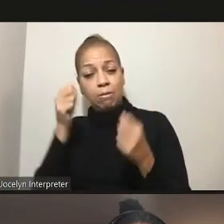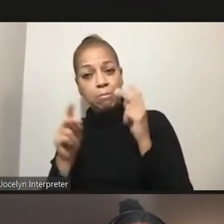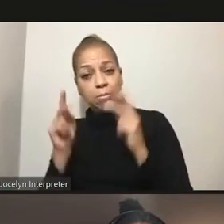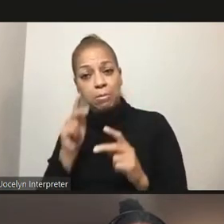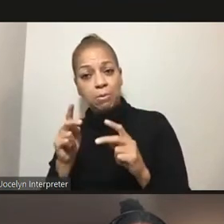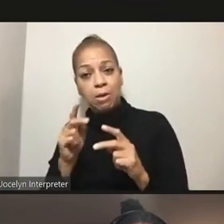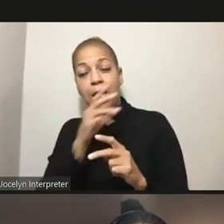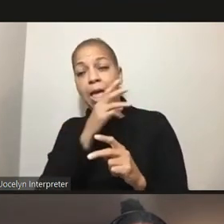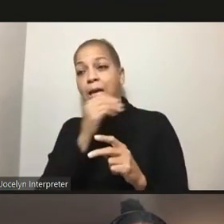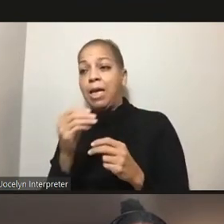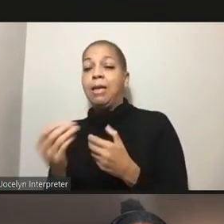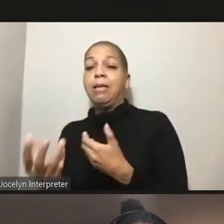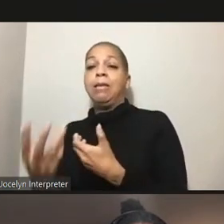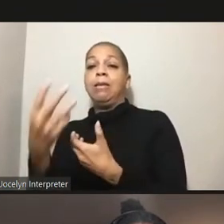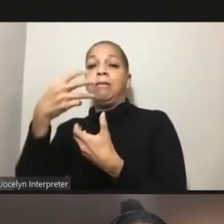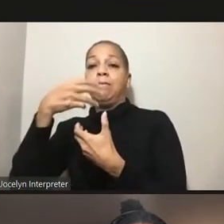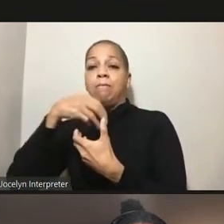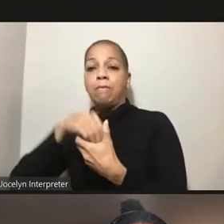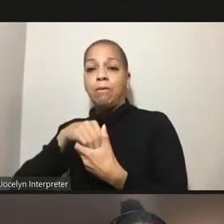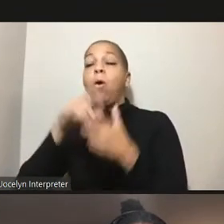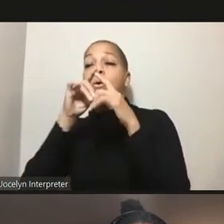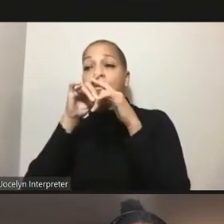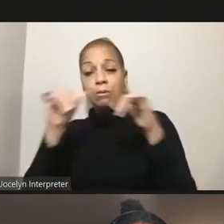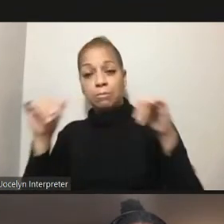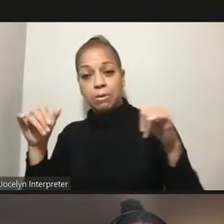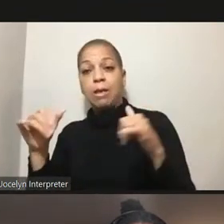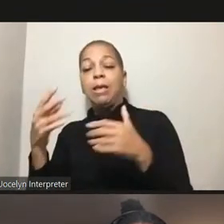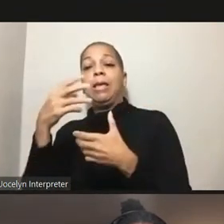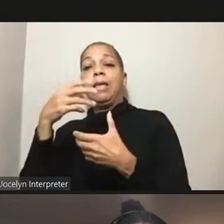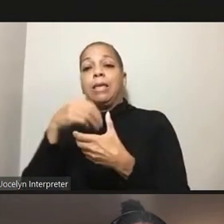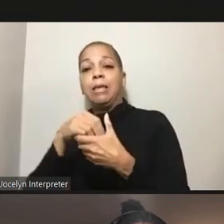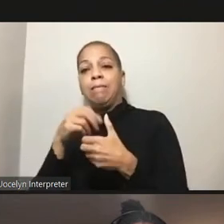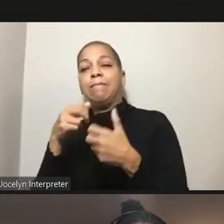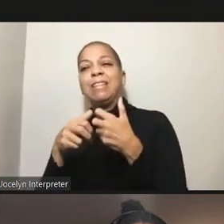and engaging while engaging in the necessary difficult questions. So